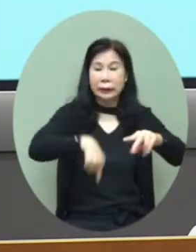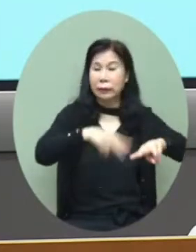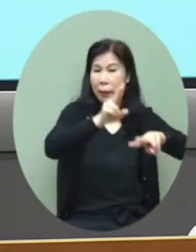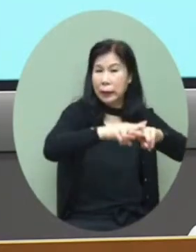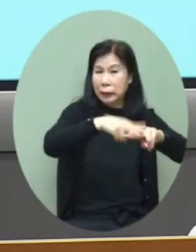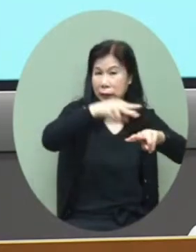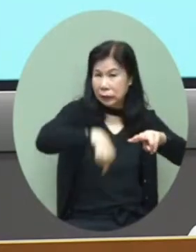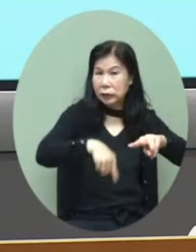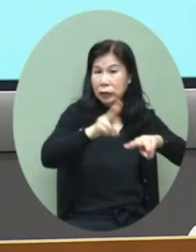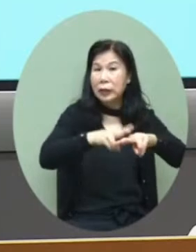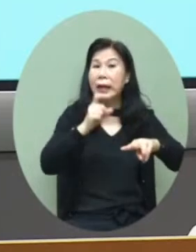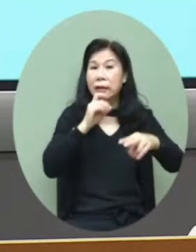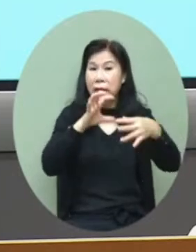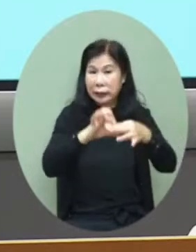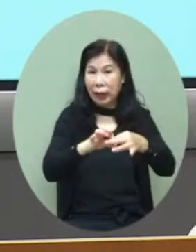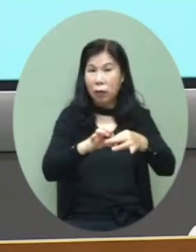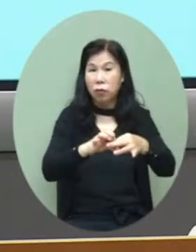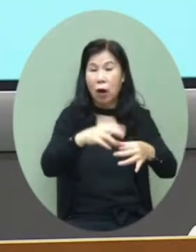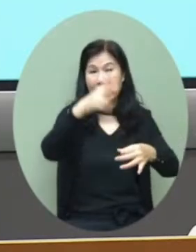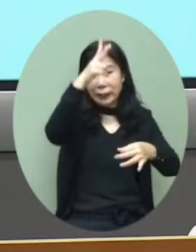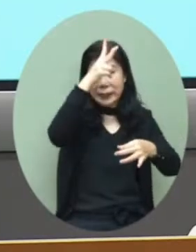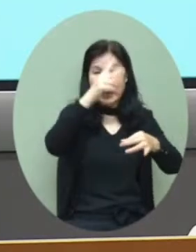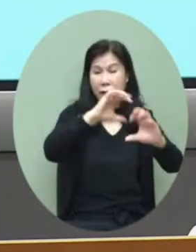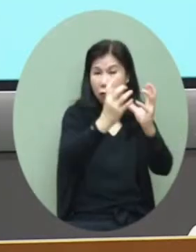we will do it step by step.